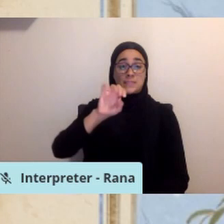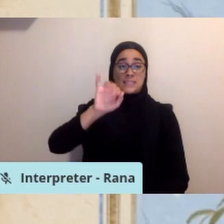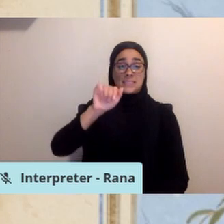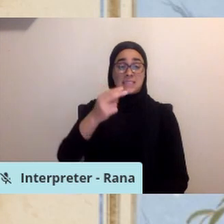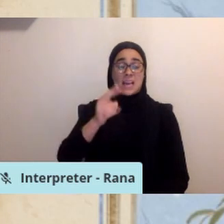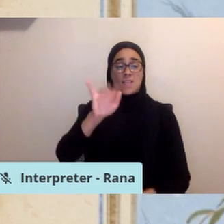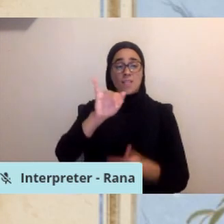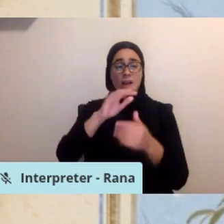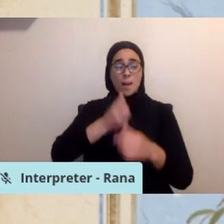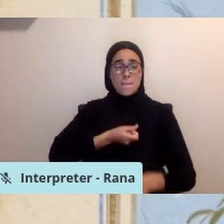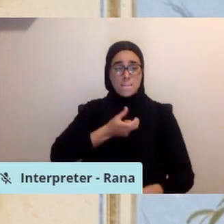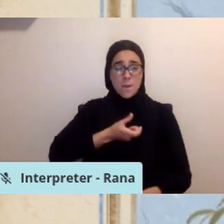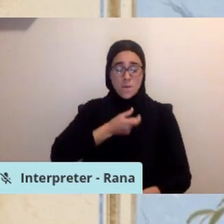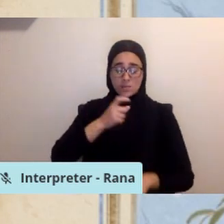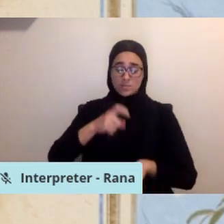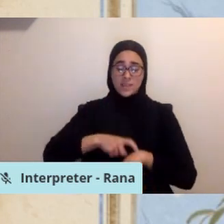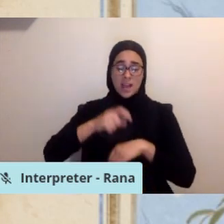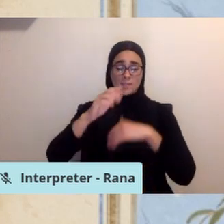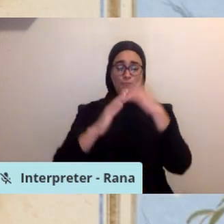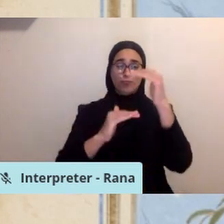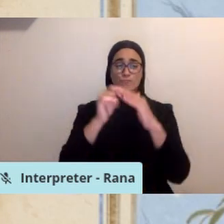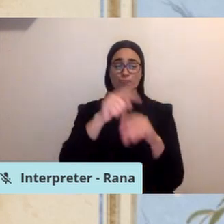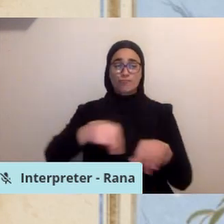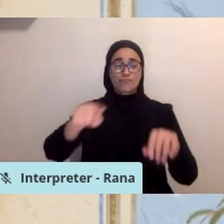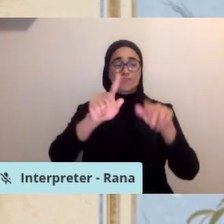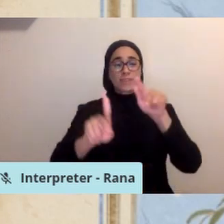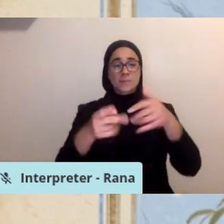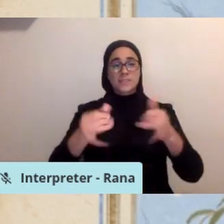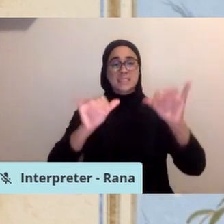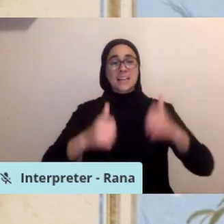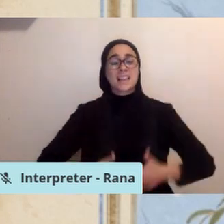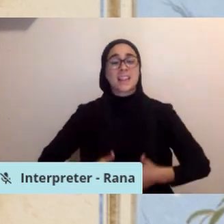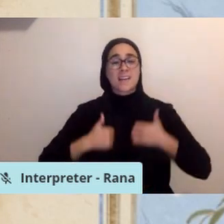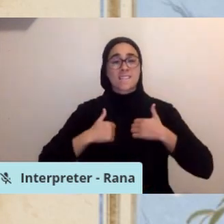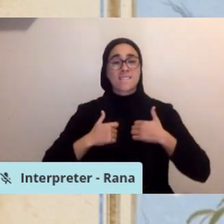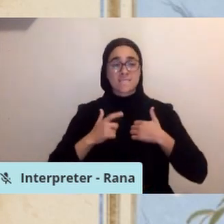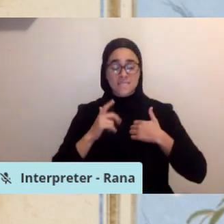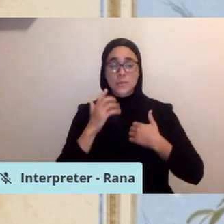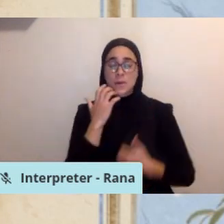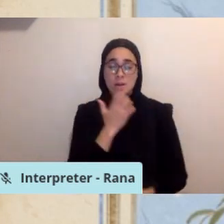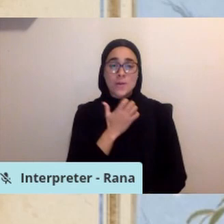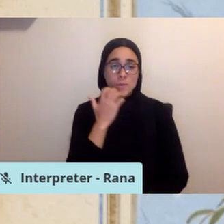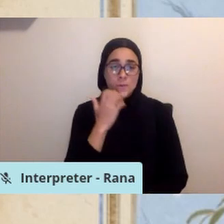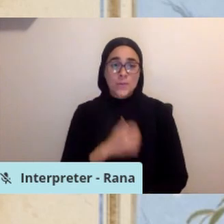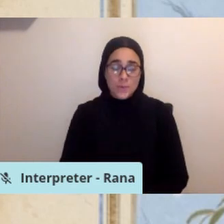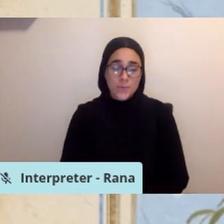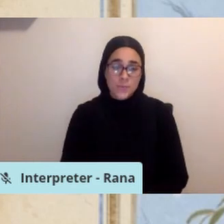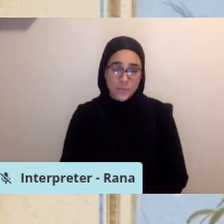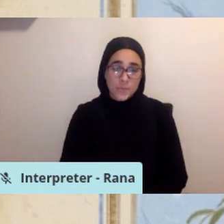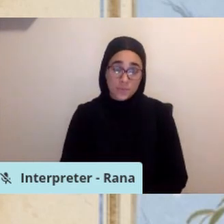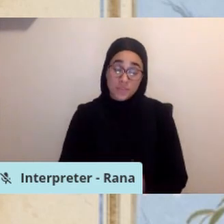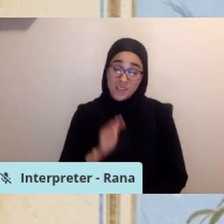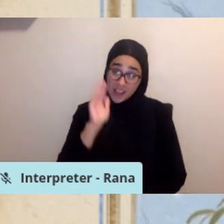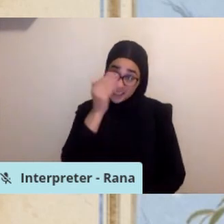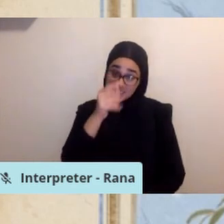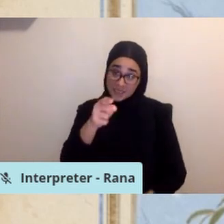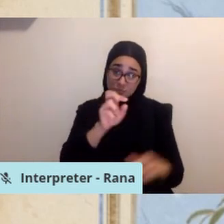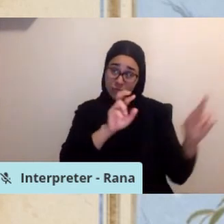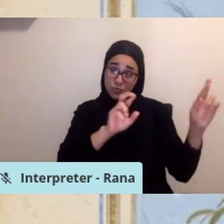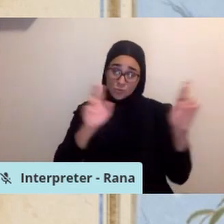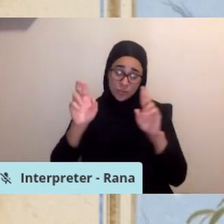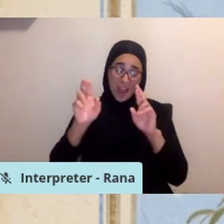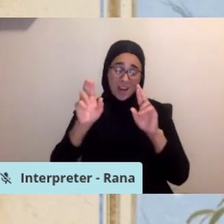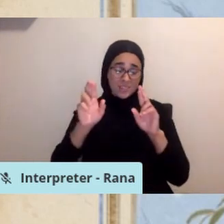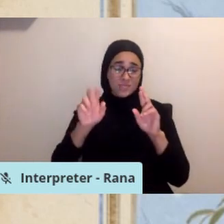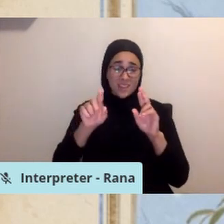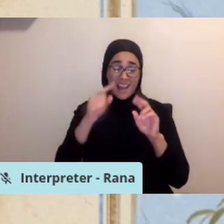That's where Jamal would like us to go, right? I think so. And I think you are the one